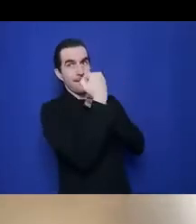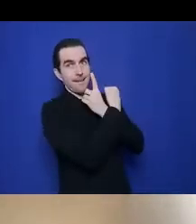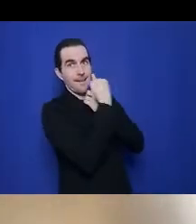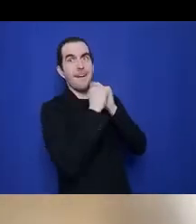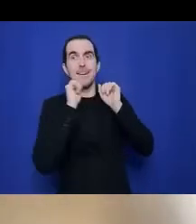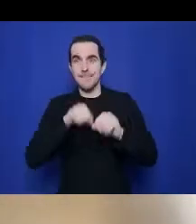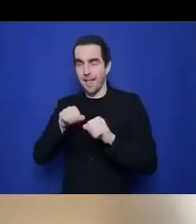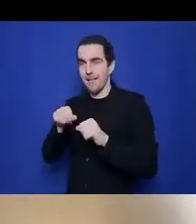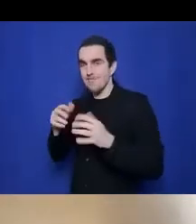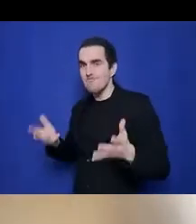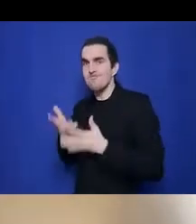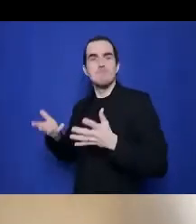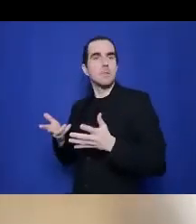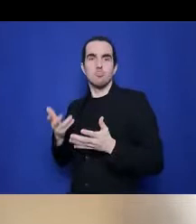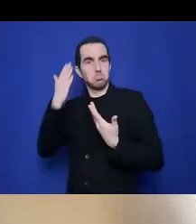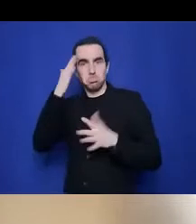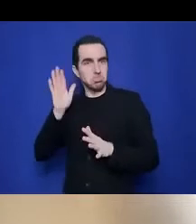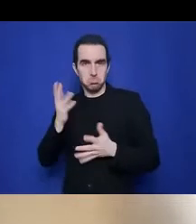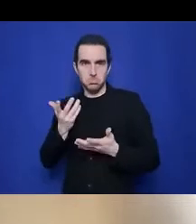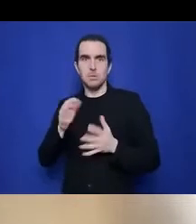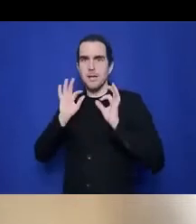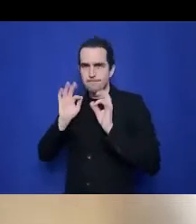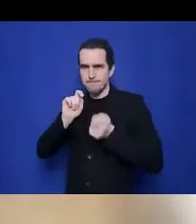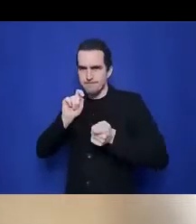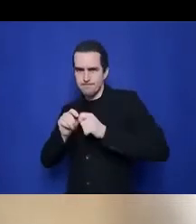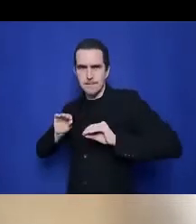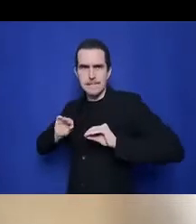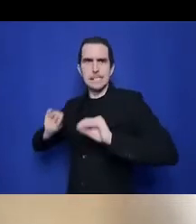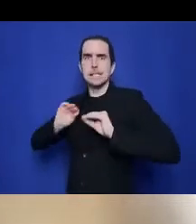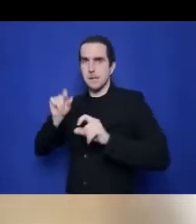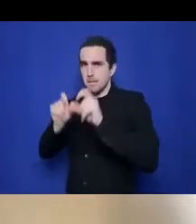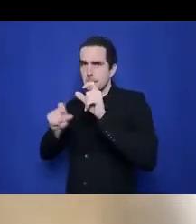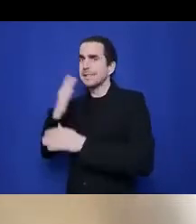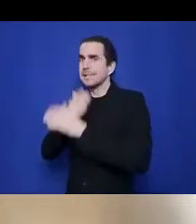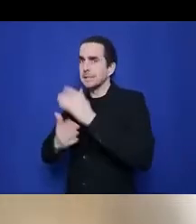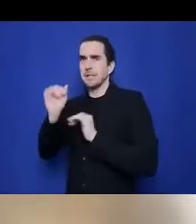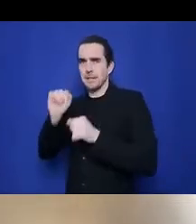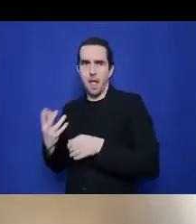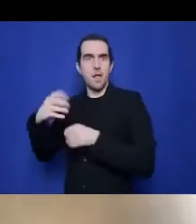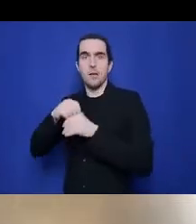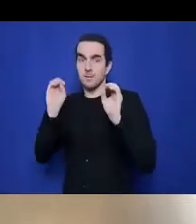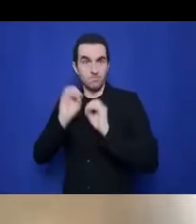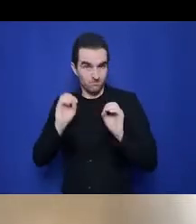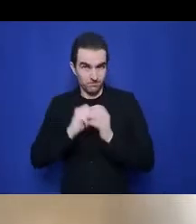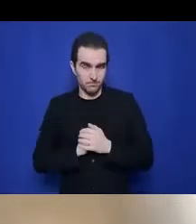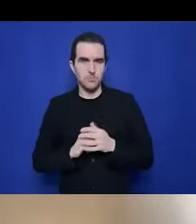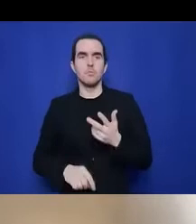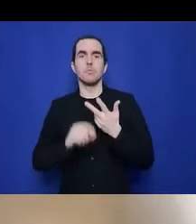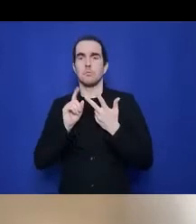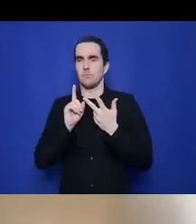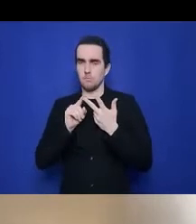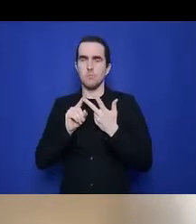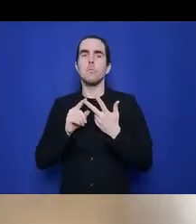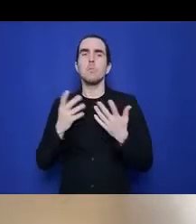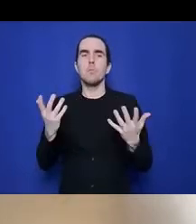before, there's a lot of parts and barriers to have access